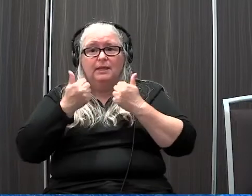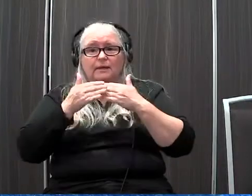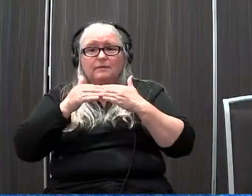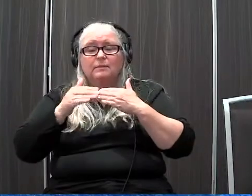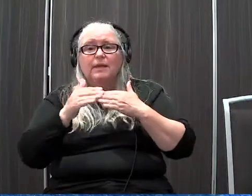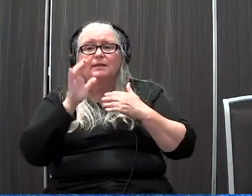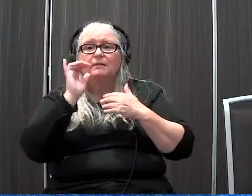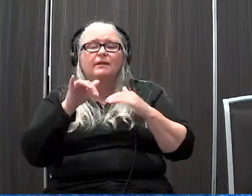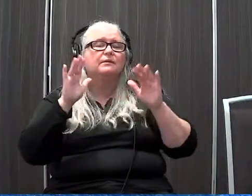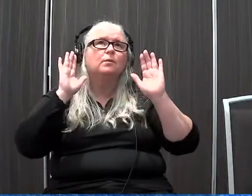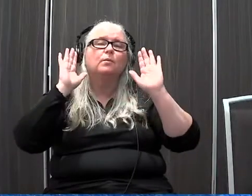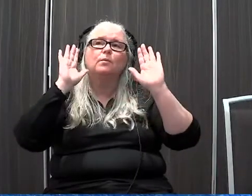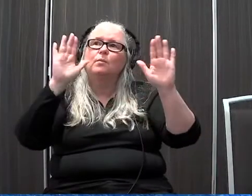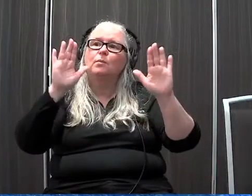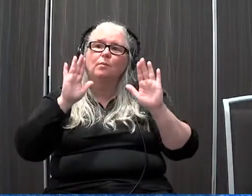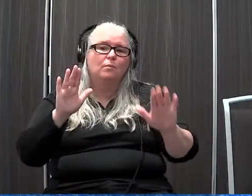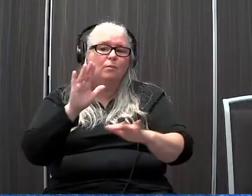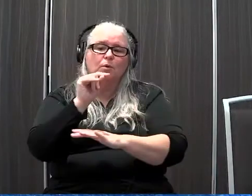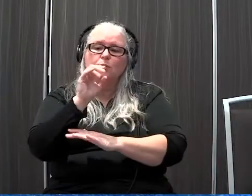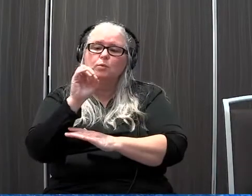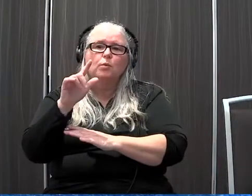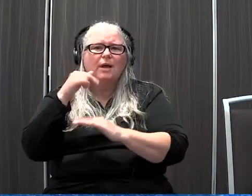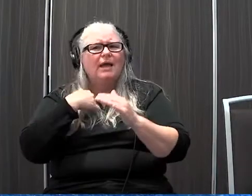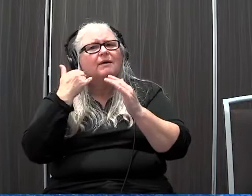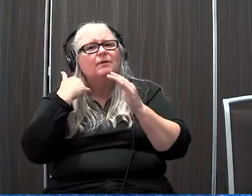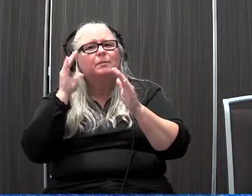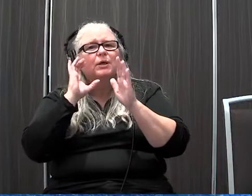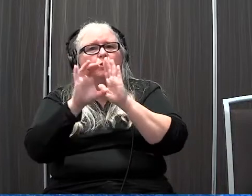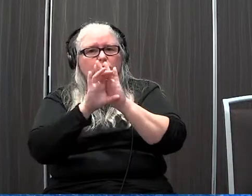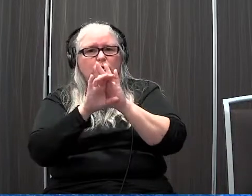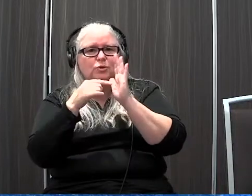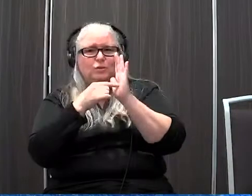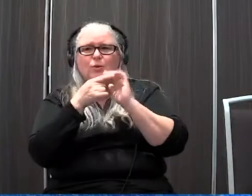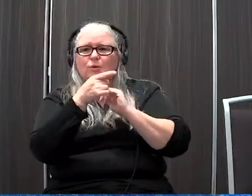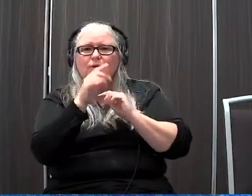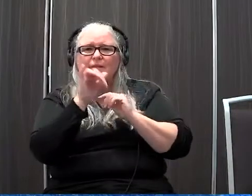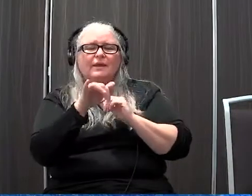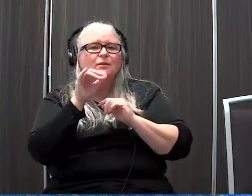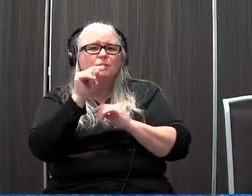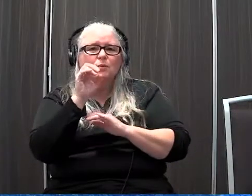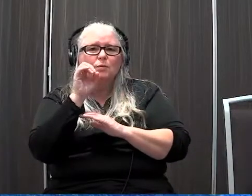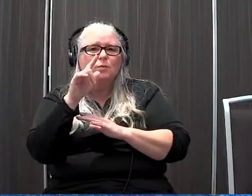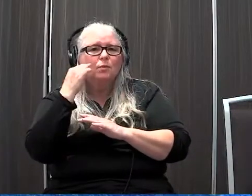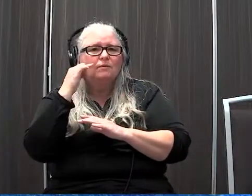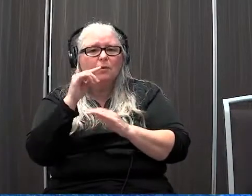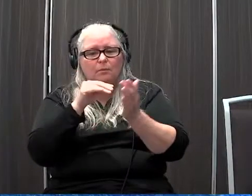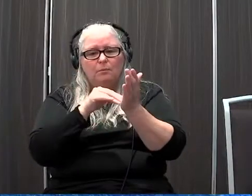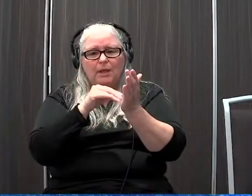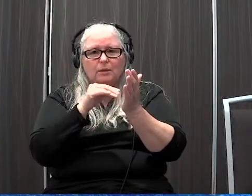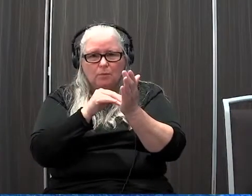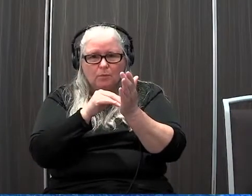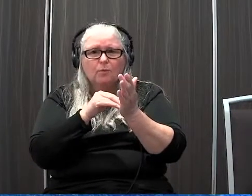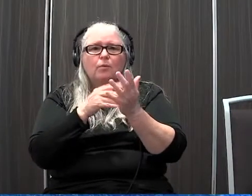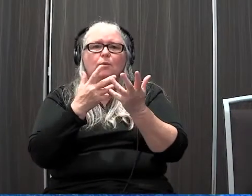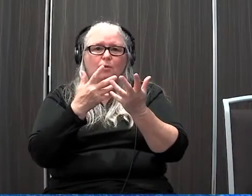a phenomenal tool. And I have a picture of it on this next slide. Essentially, this is a tool for medical providers. It provides an